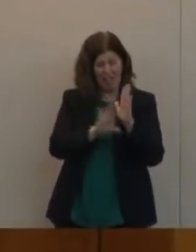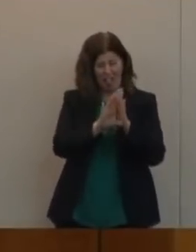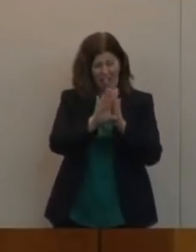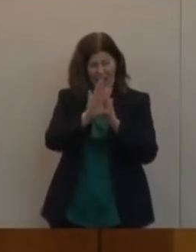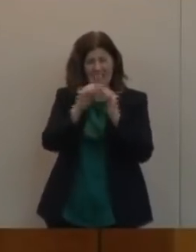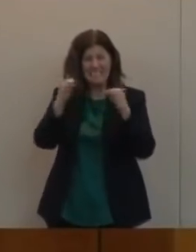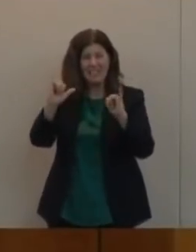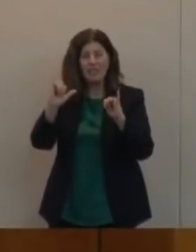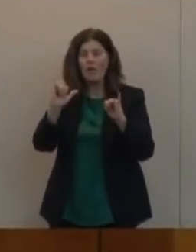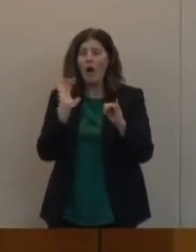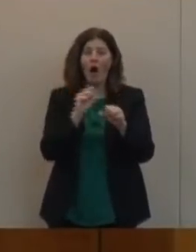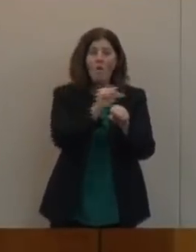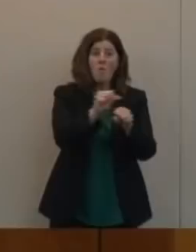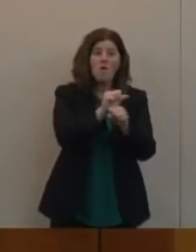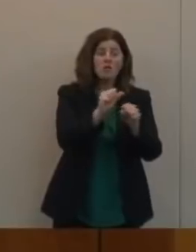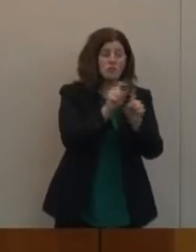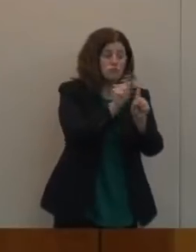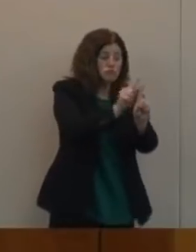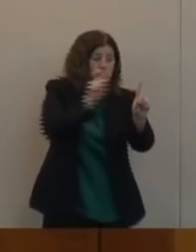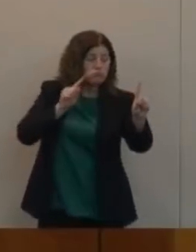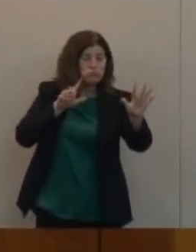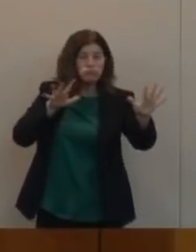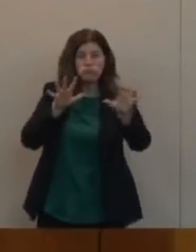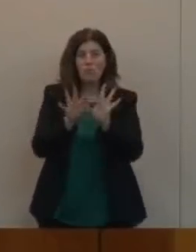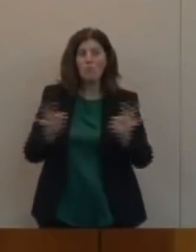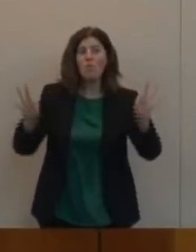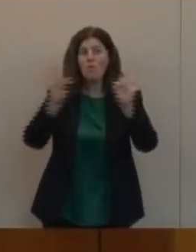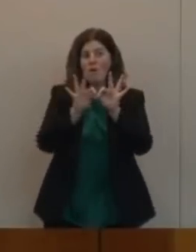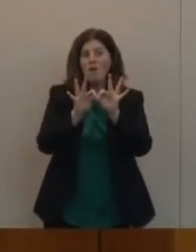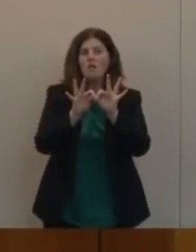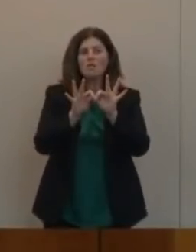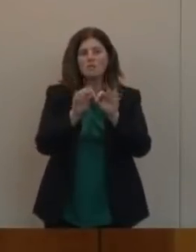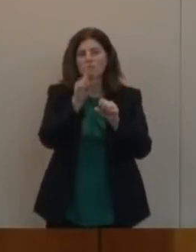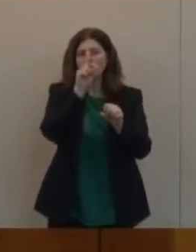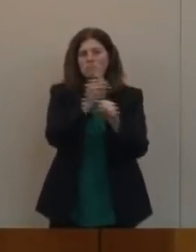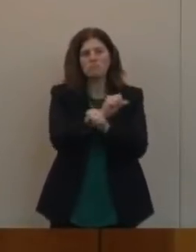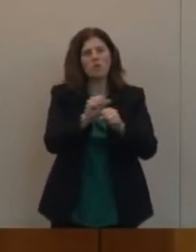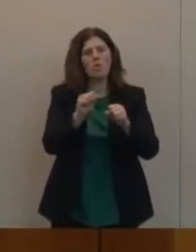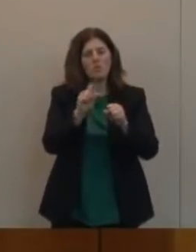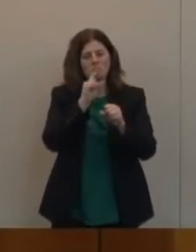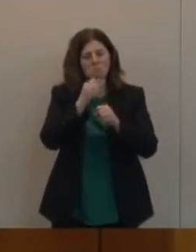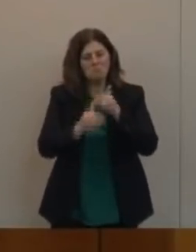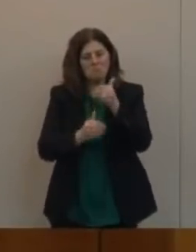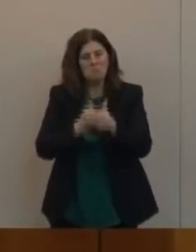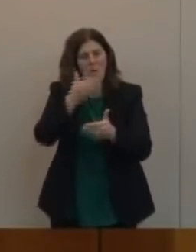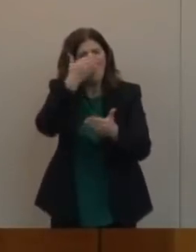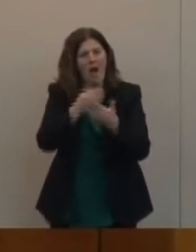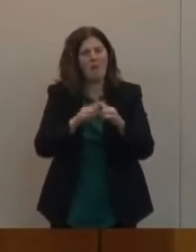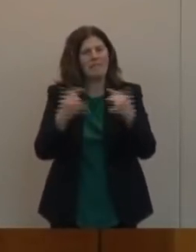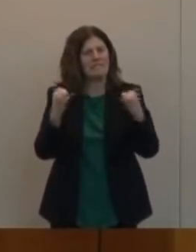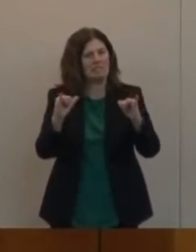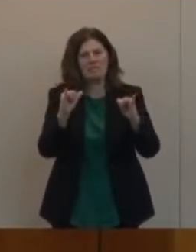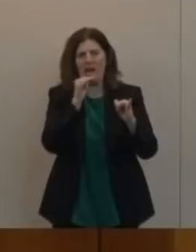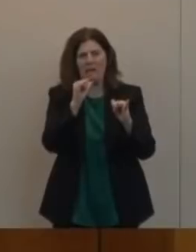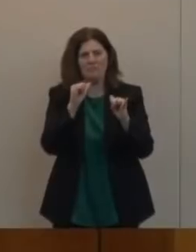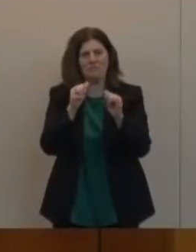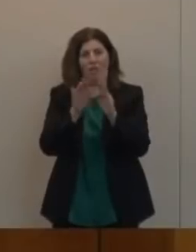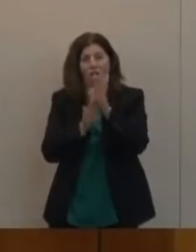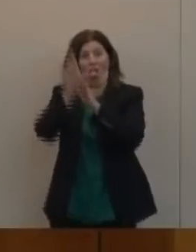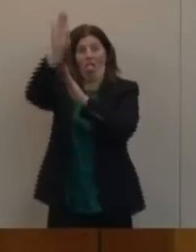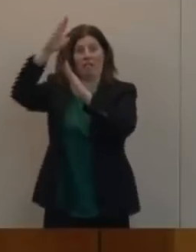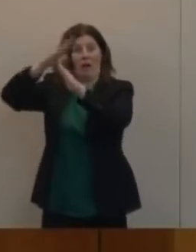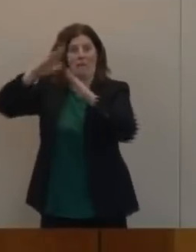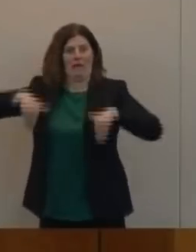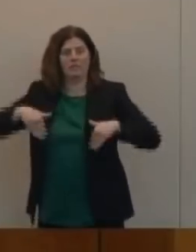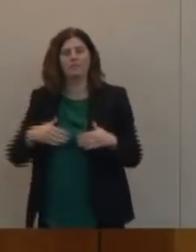people are doing to keep the social distancing, we're actually making progress. I want to talk about deaths as well, because this is